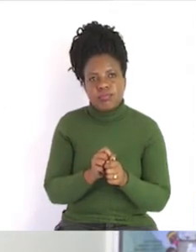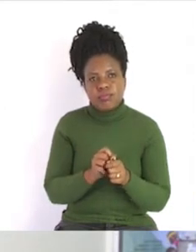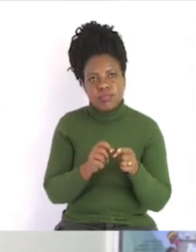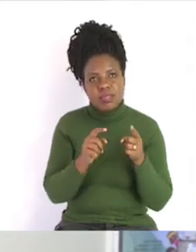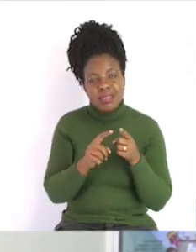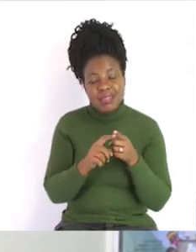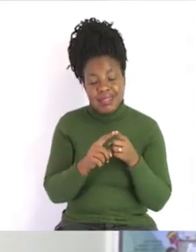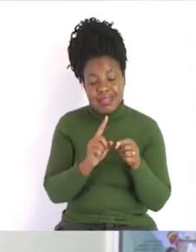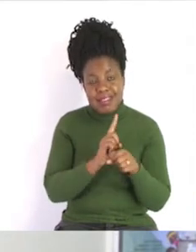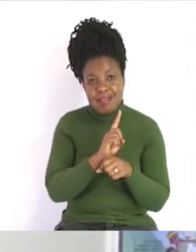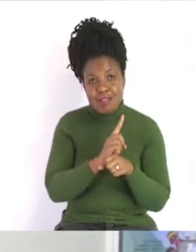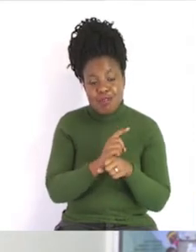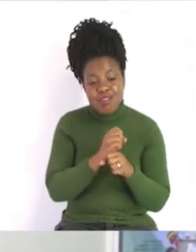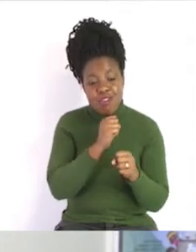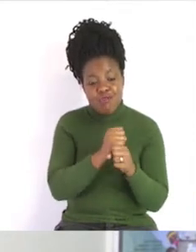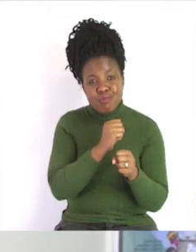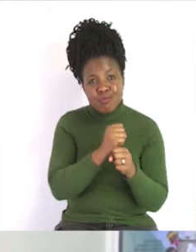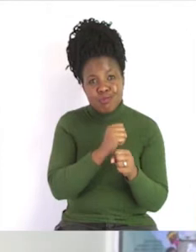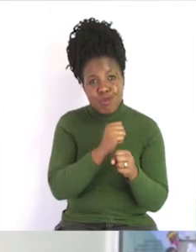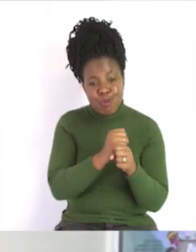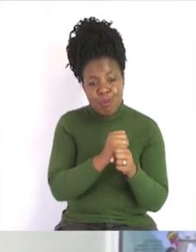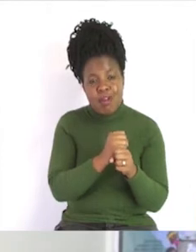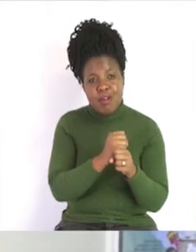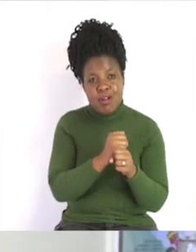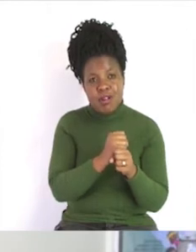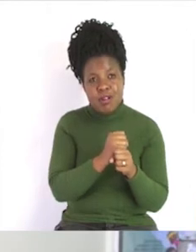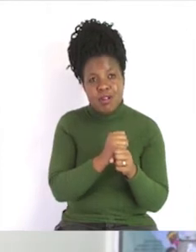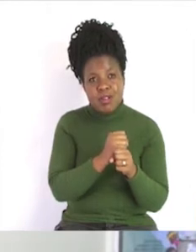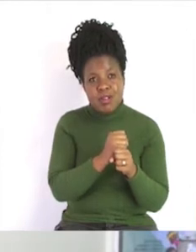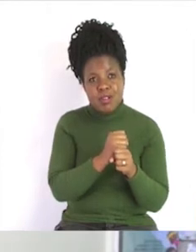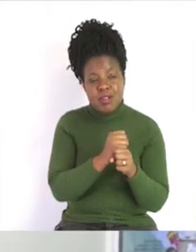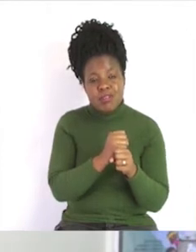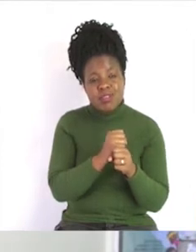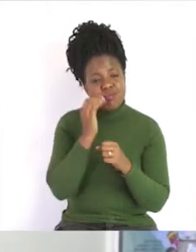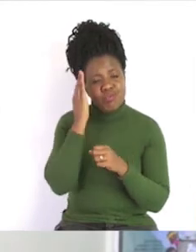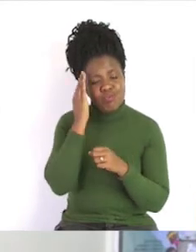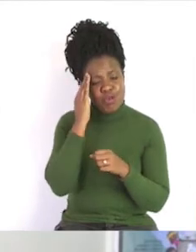divided by 7. Now the first one is the one that you commonly know.